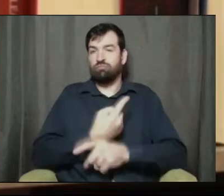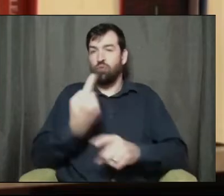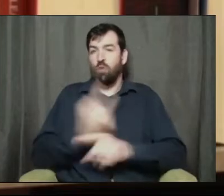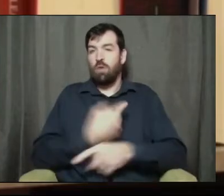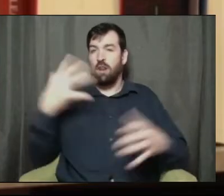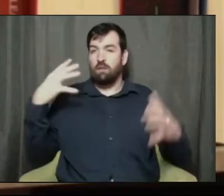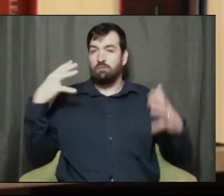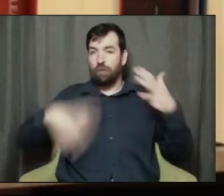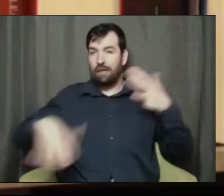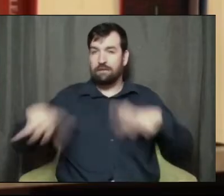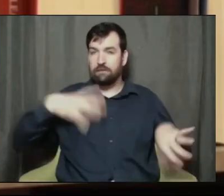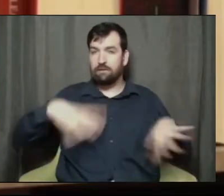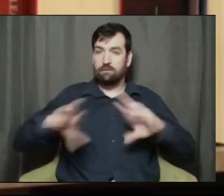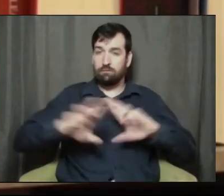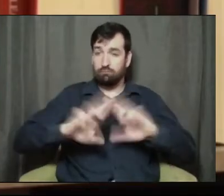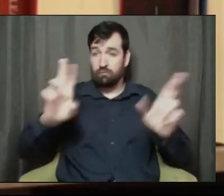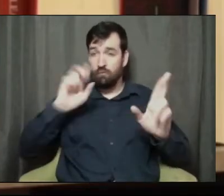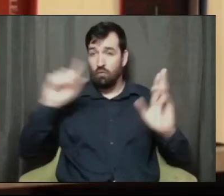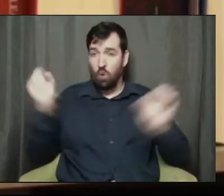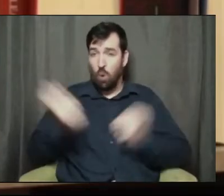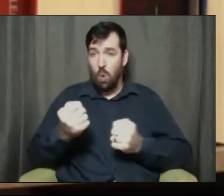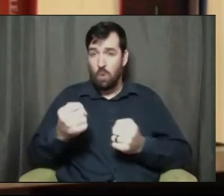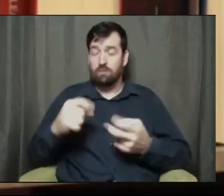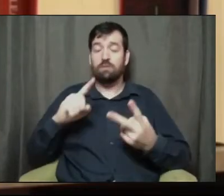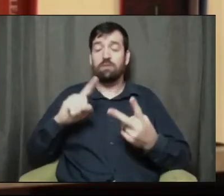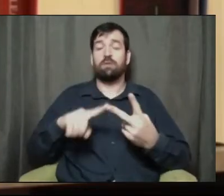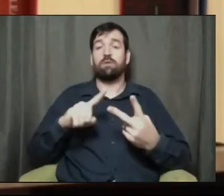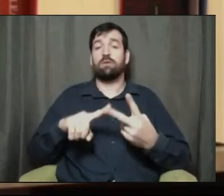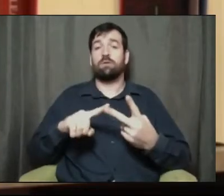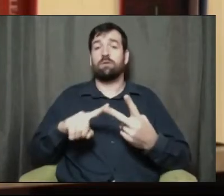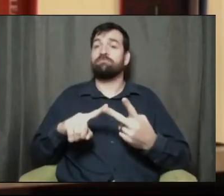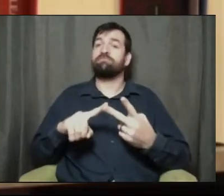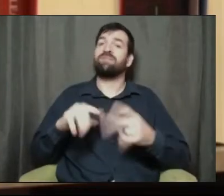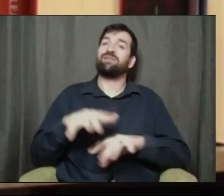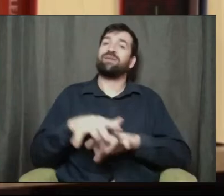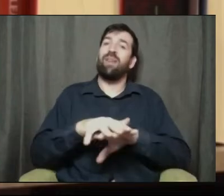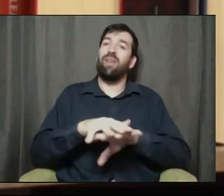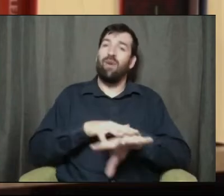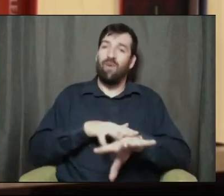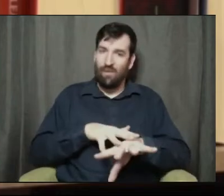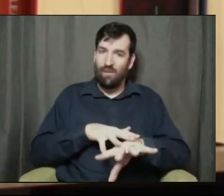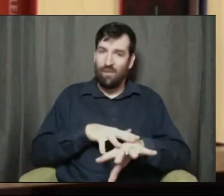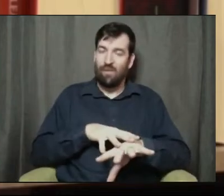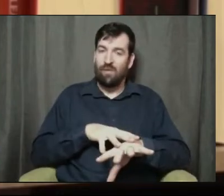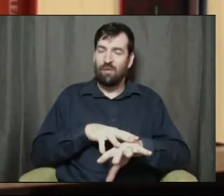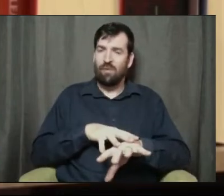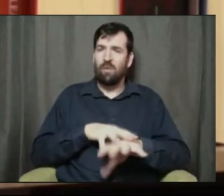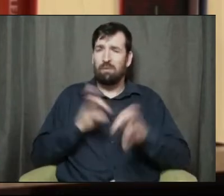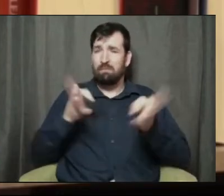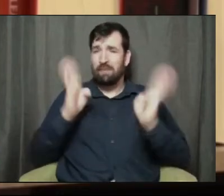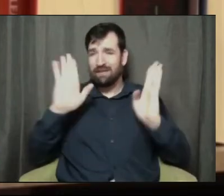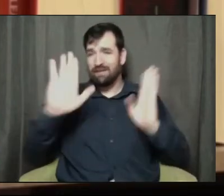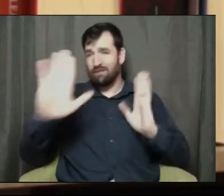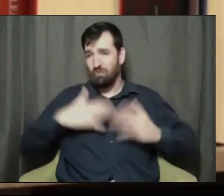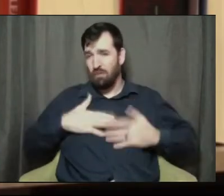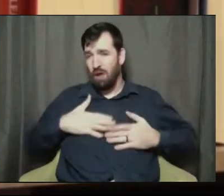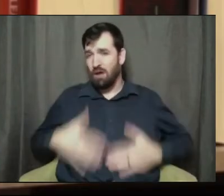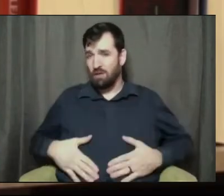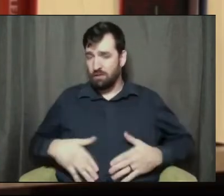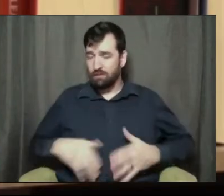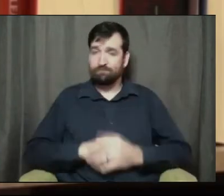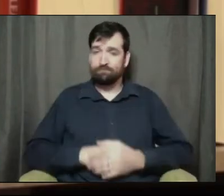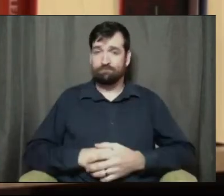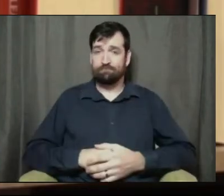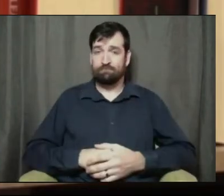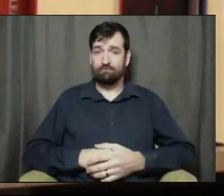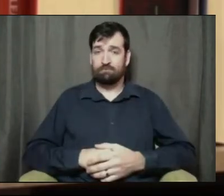the cold. And number two, take it slow. Listen to your body. If you're having